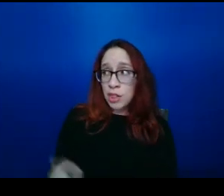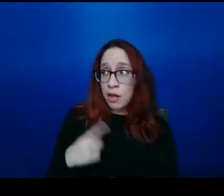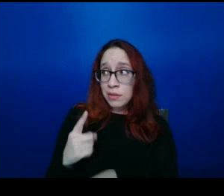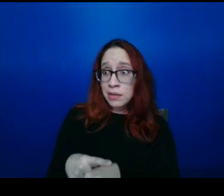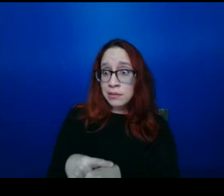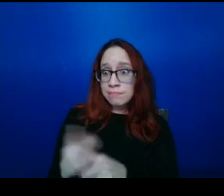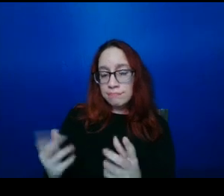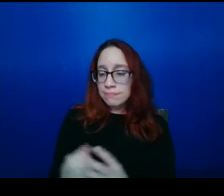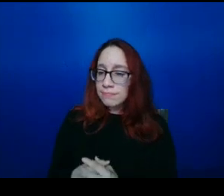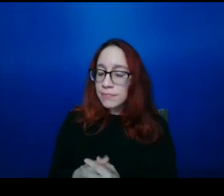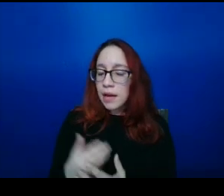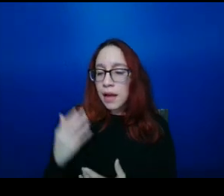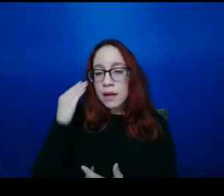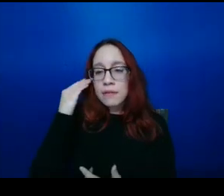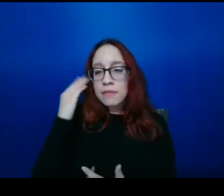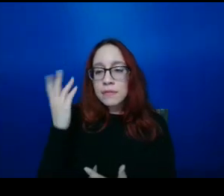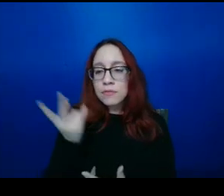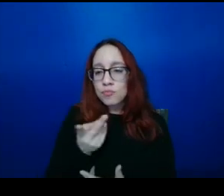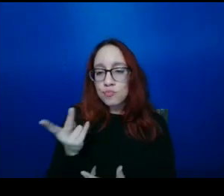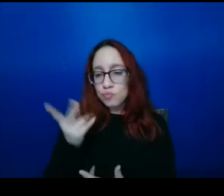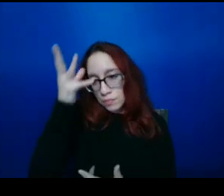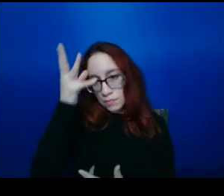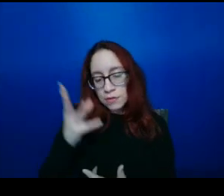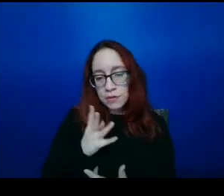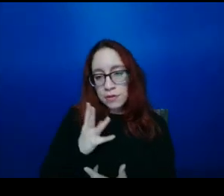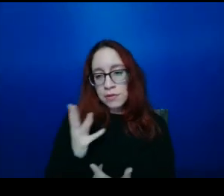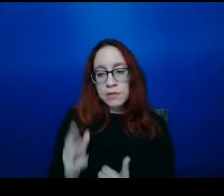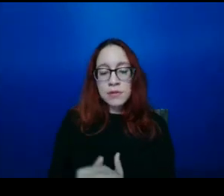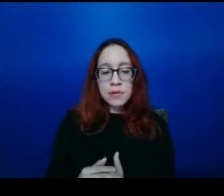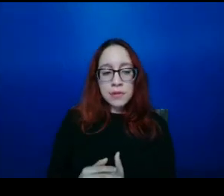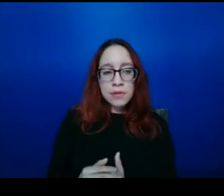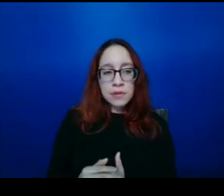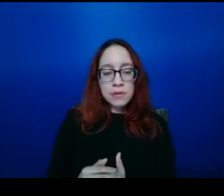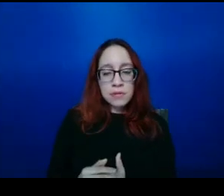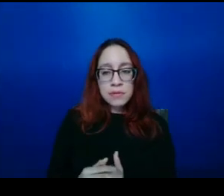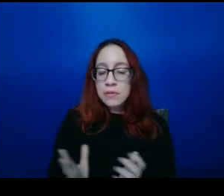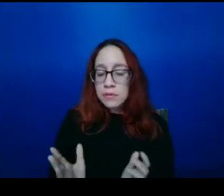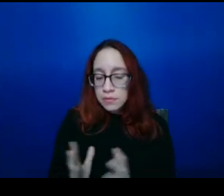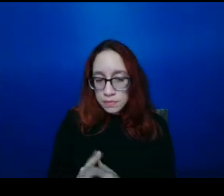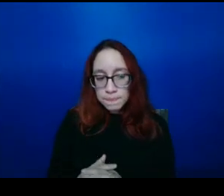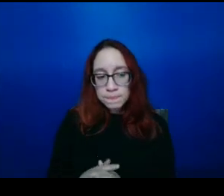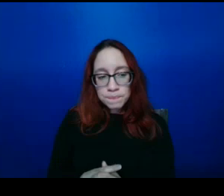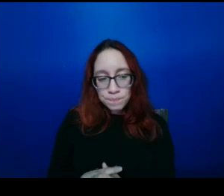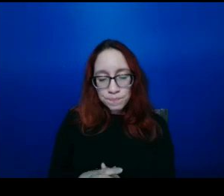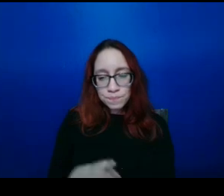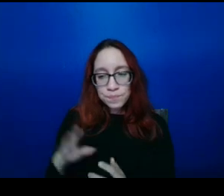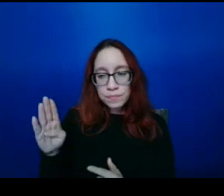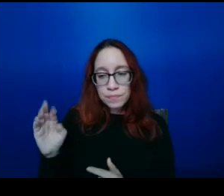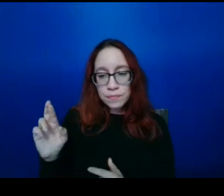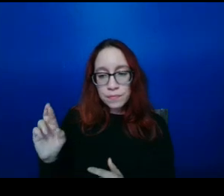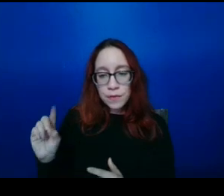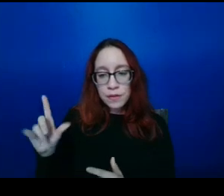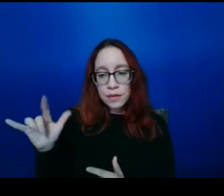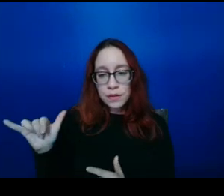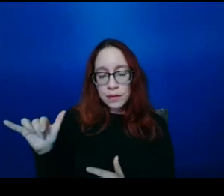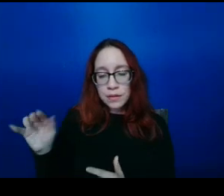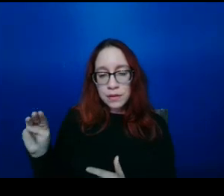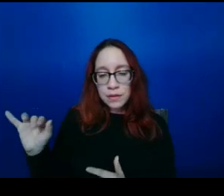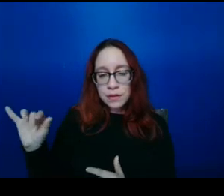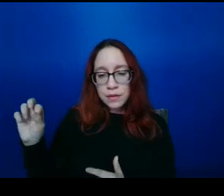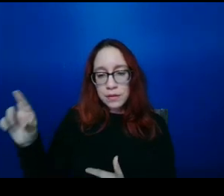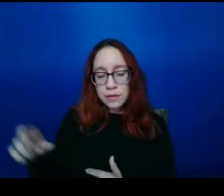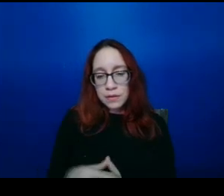I know these two gentlemen to my right and your left, Bradley Miller, of course, and Harvey